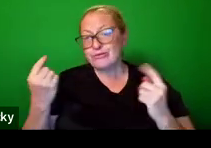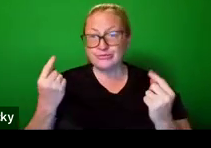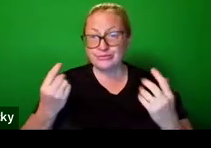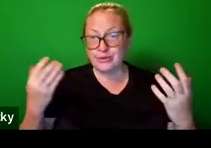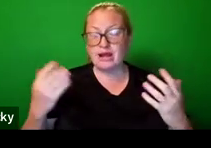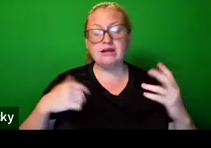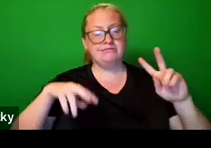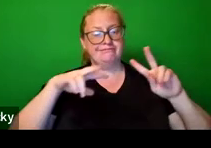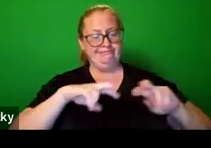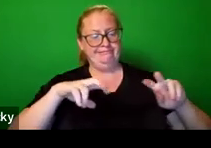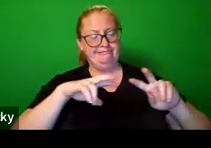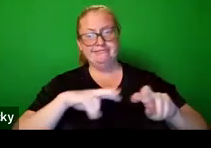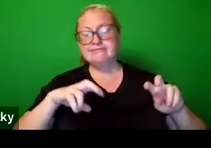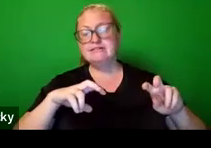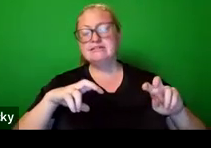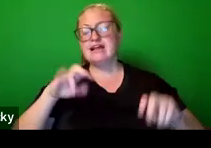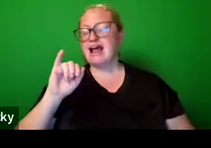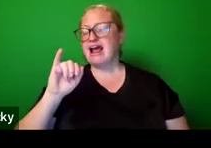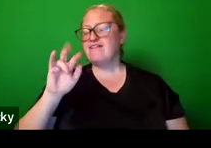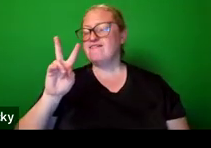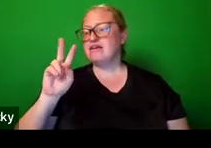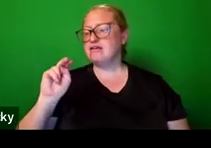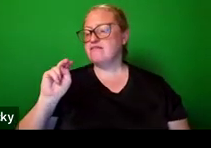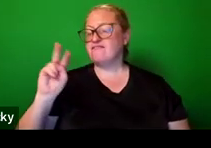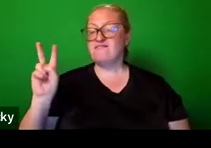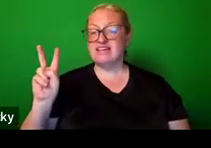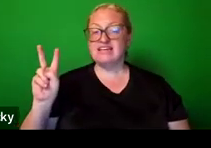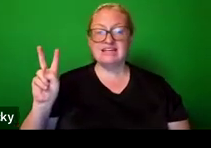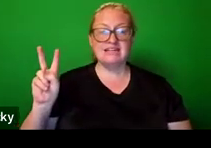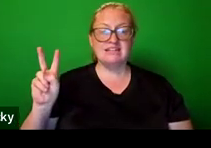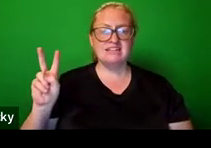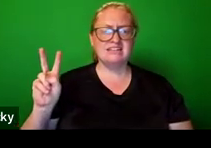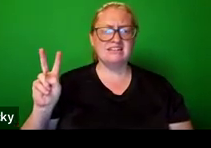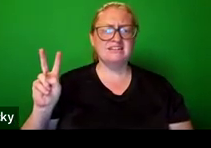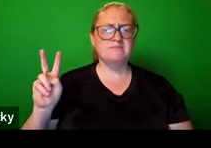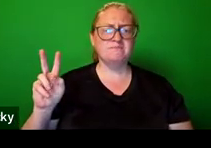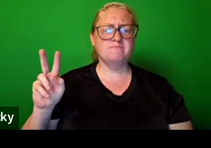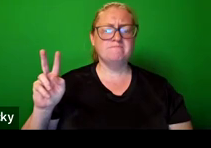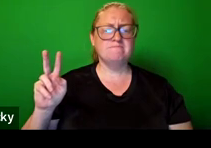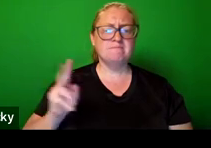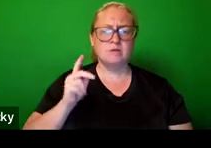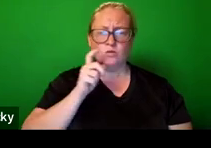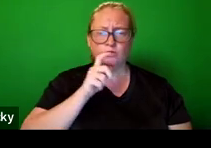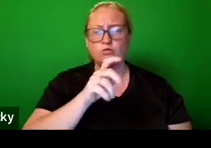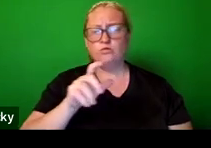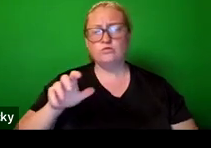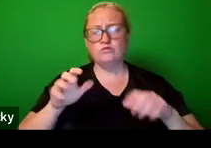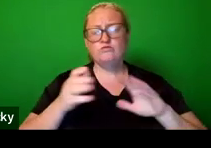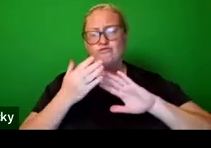an IVNV. I think that's the for those who do this ERP